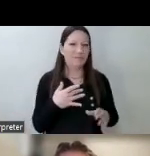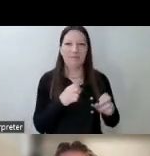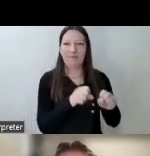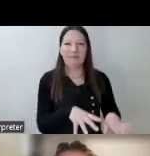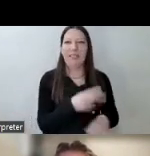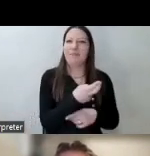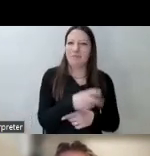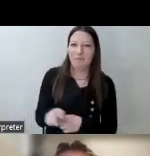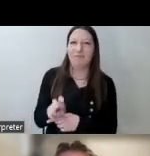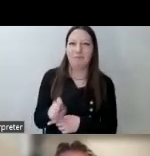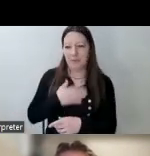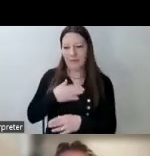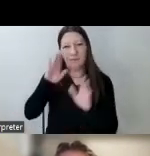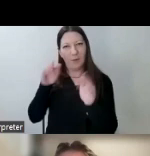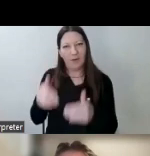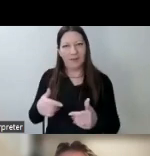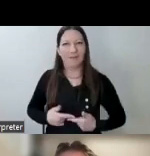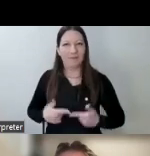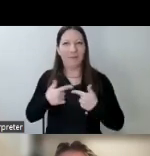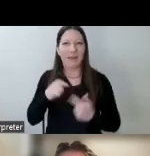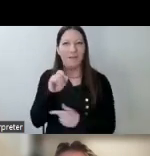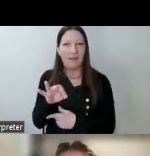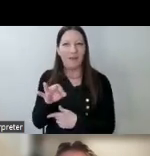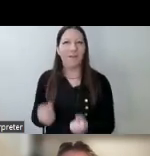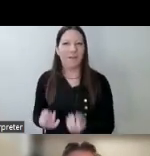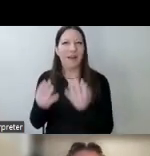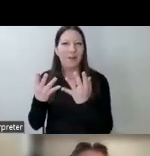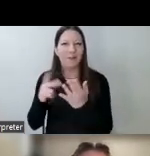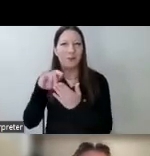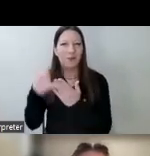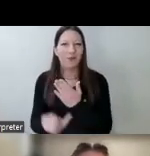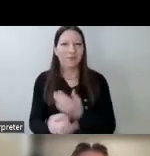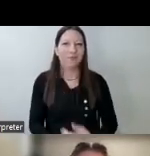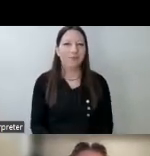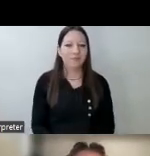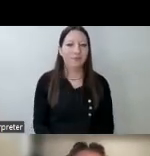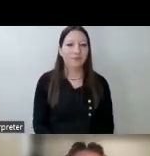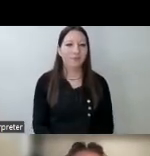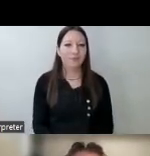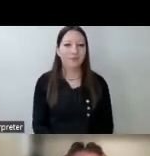project. So in going through that process